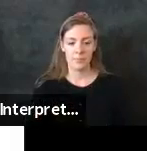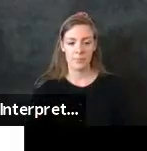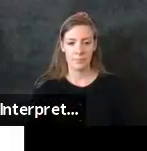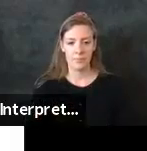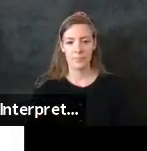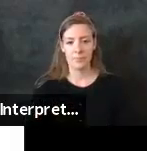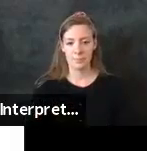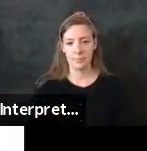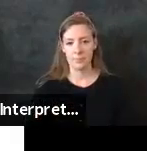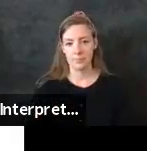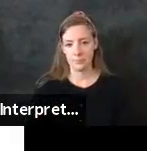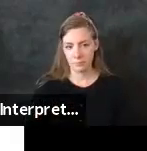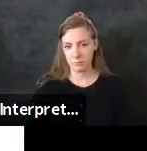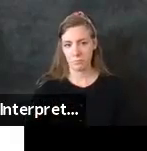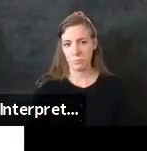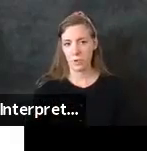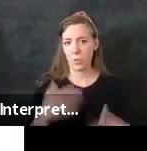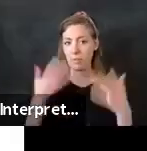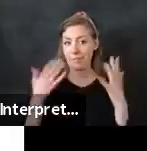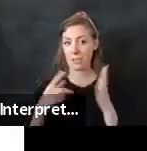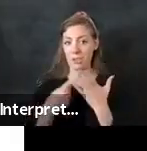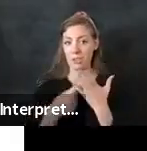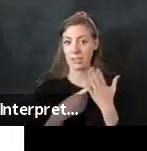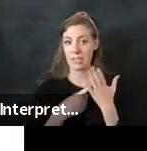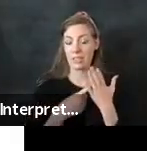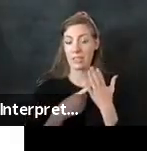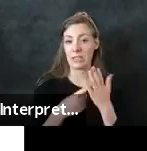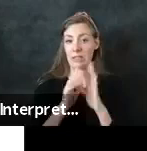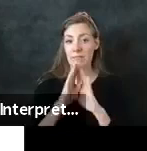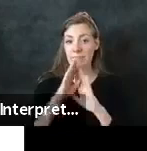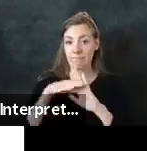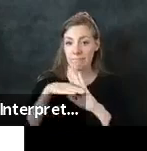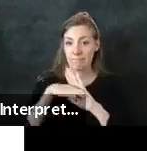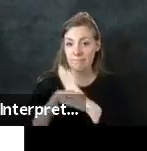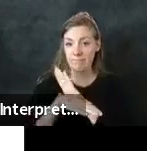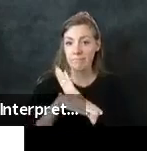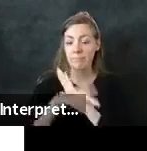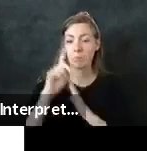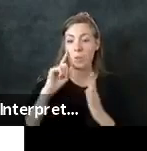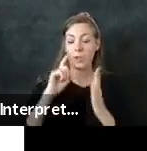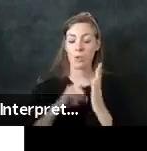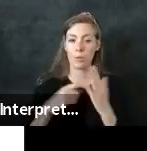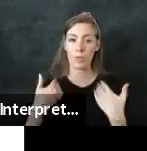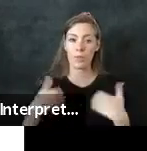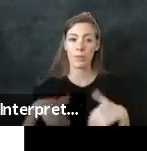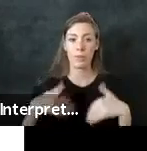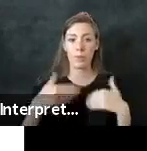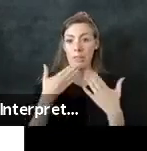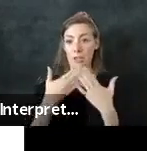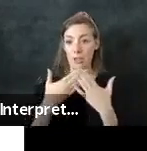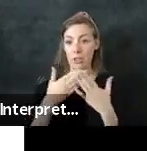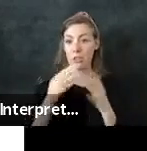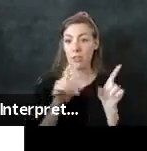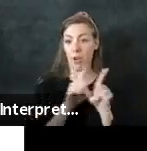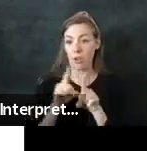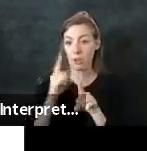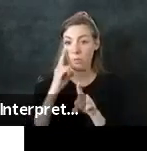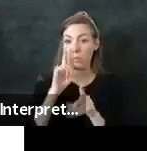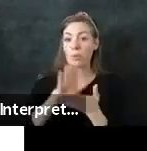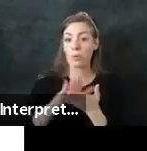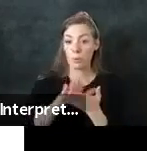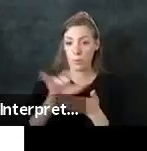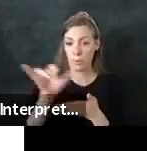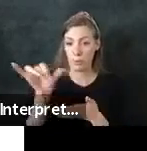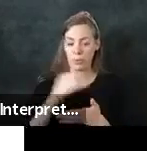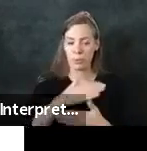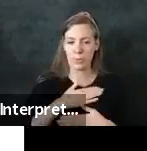So as was mentioned, the trend overall in the county is downwards, and we certainly find that in schools as well. And so we're